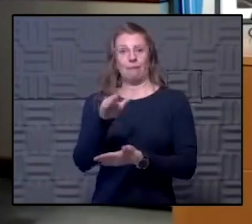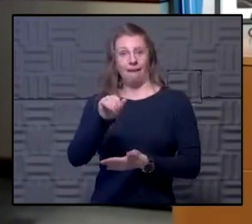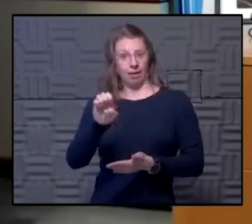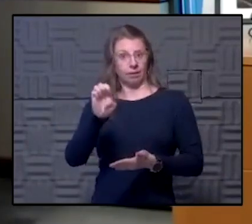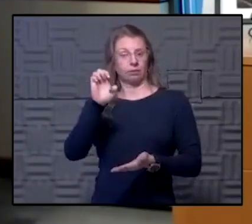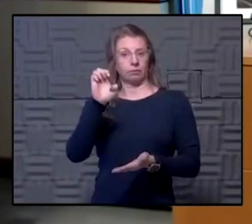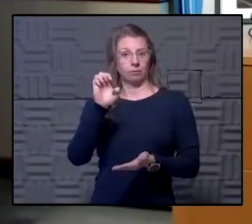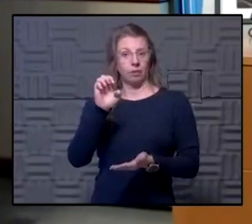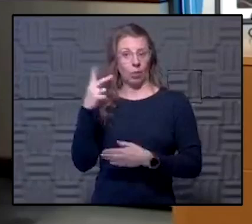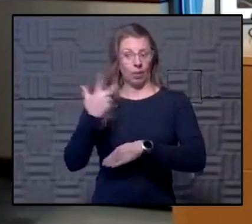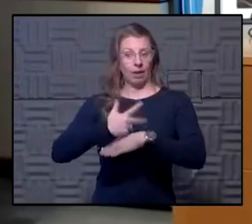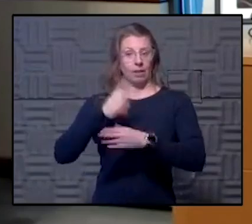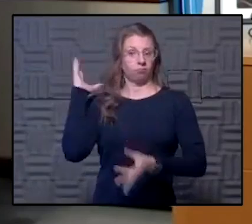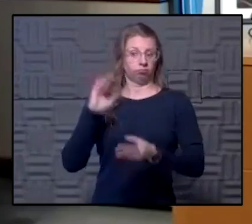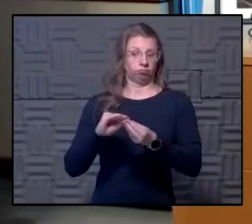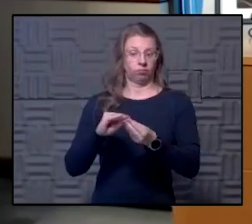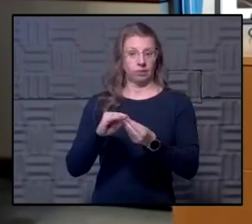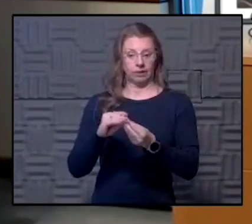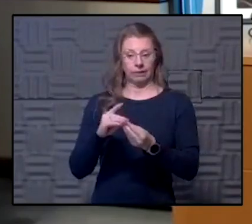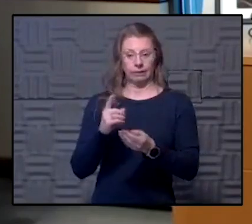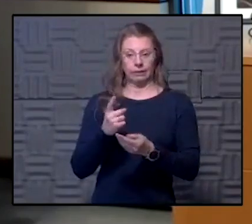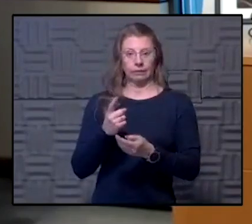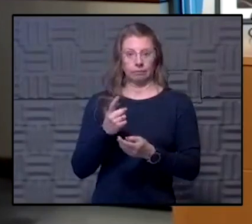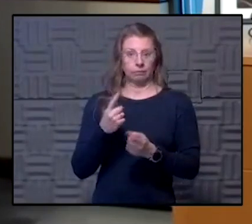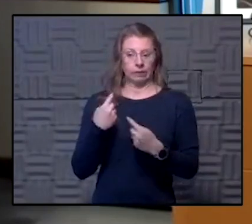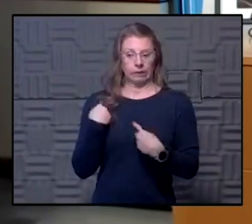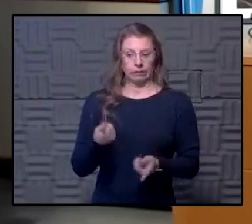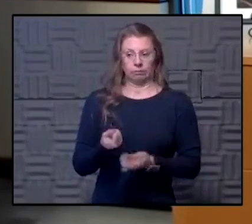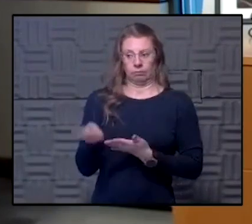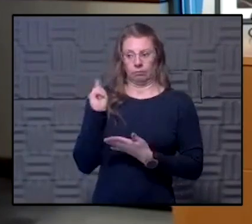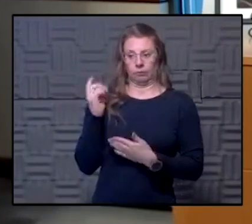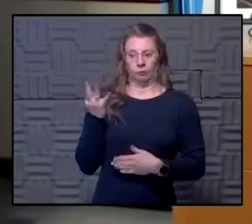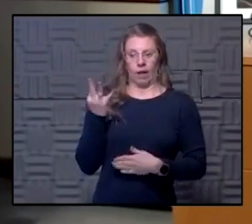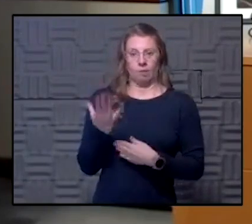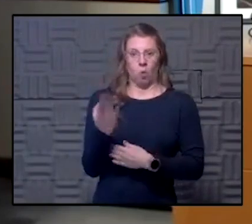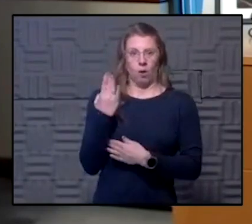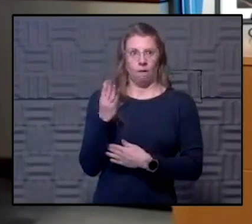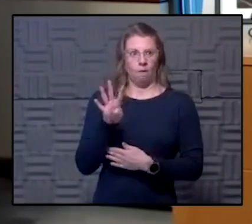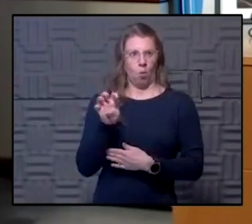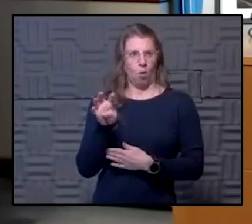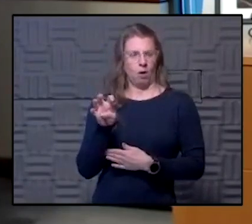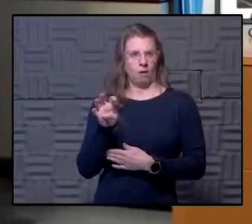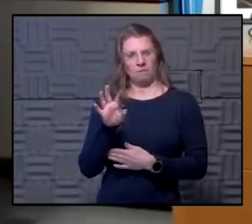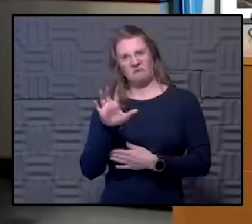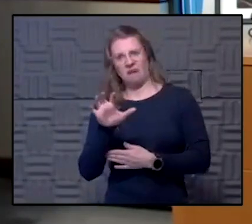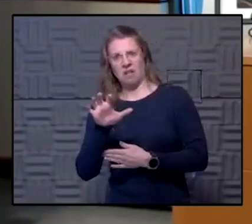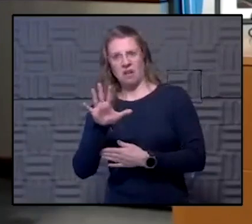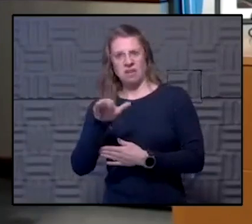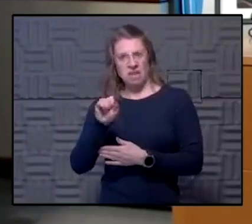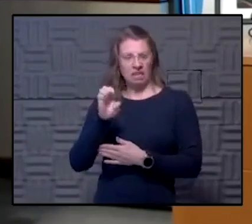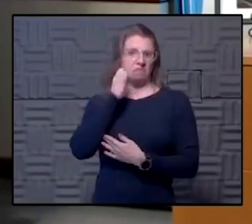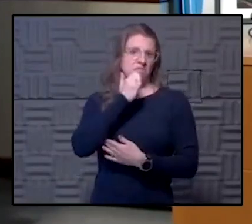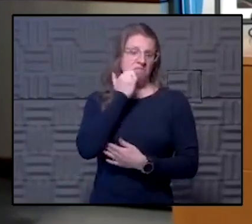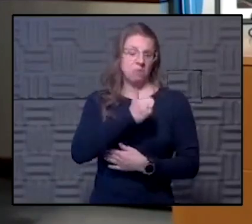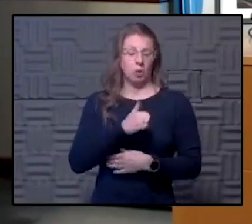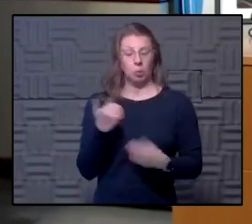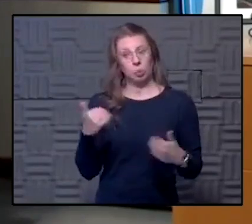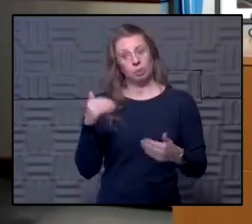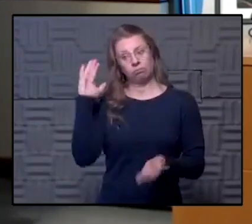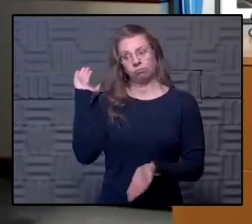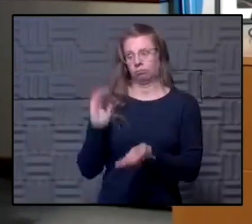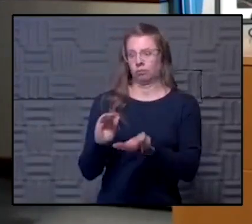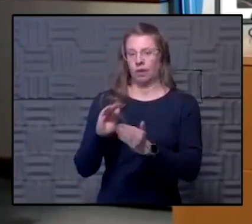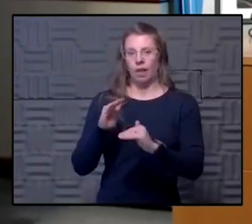That's 3 days since last Friday morning. So what is that, 400 to 500 cases a day, which is markedly less